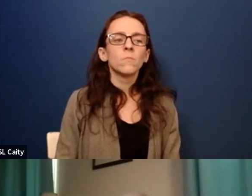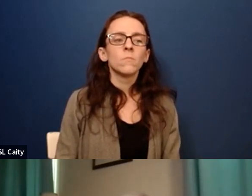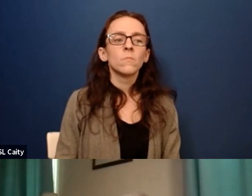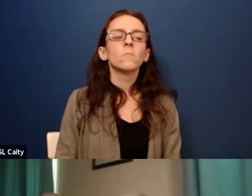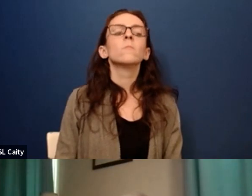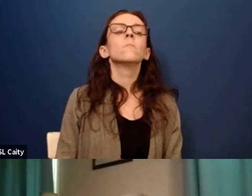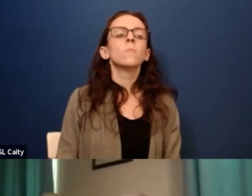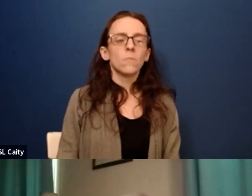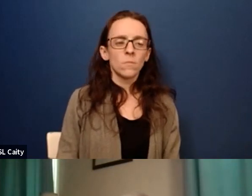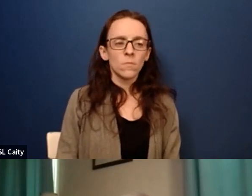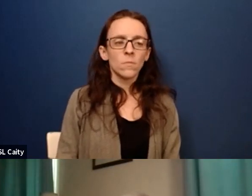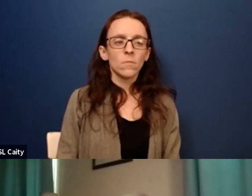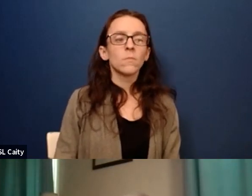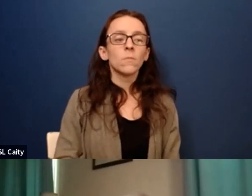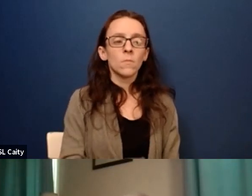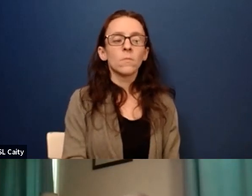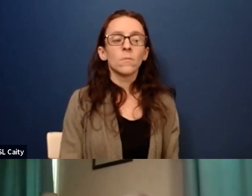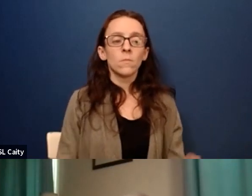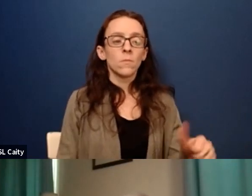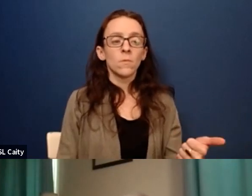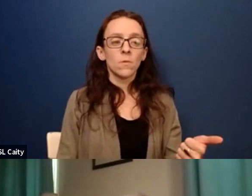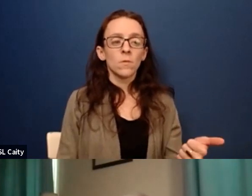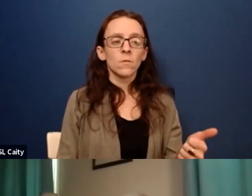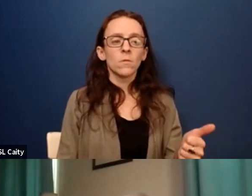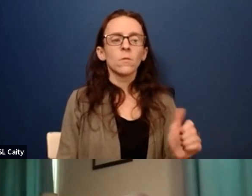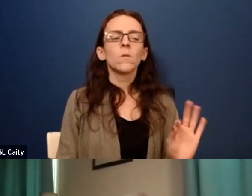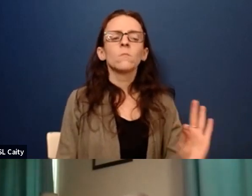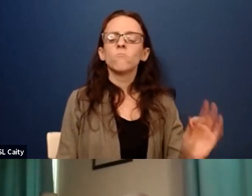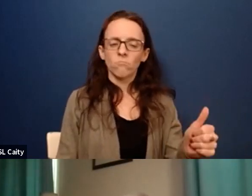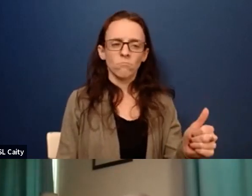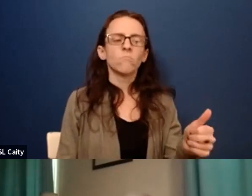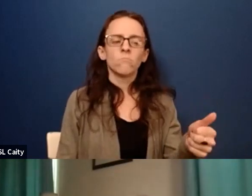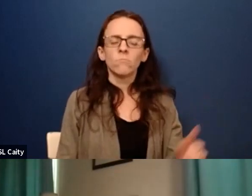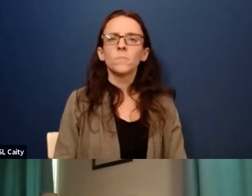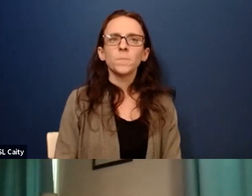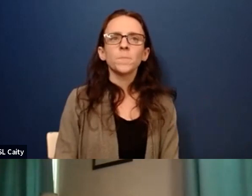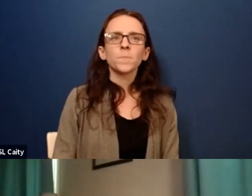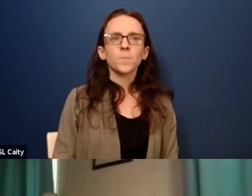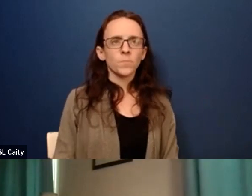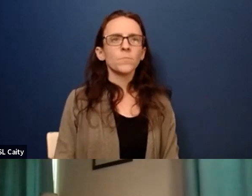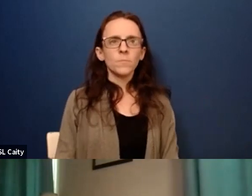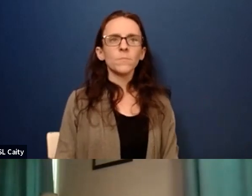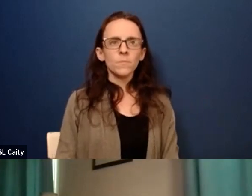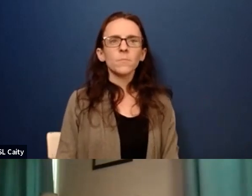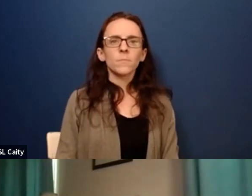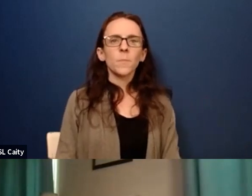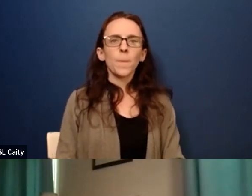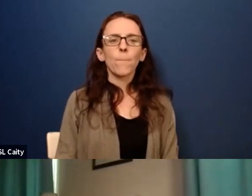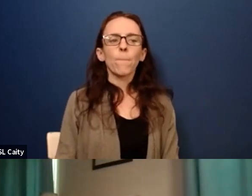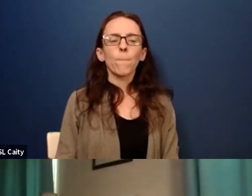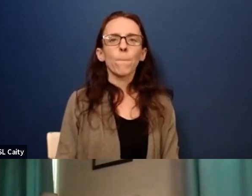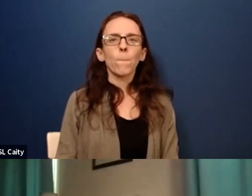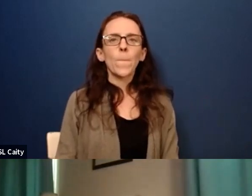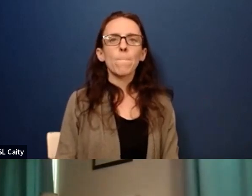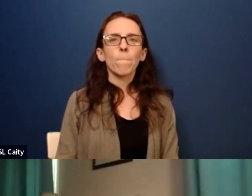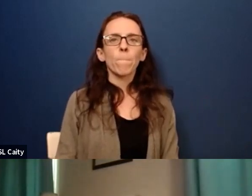español. Seleccionan interpretación y posteriormente seleccionan español para escuchar mi interpretación en español.